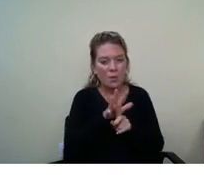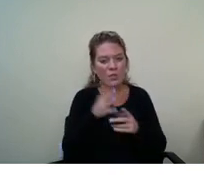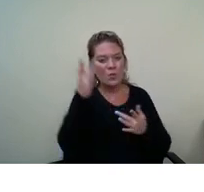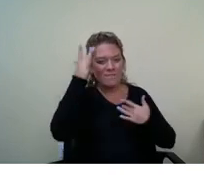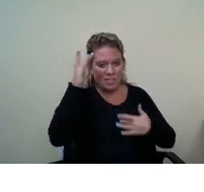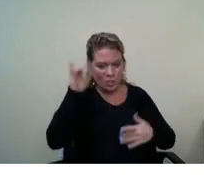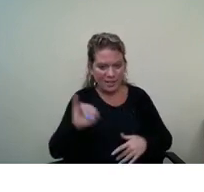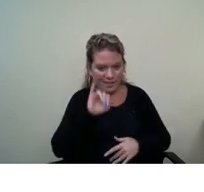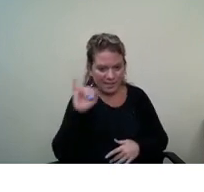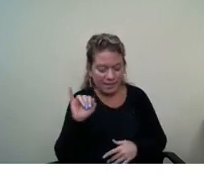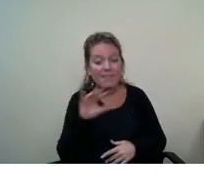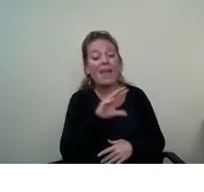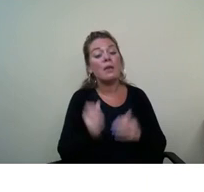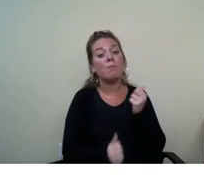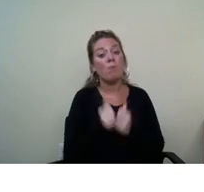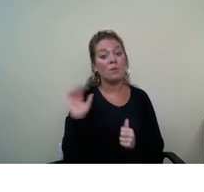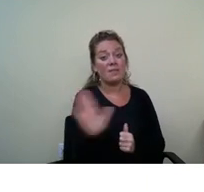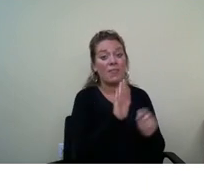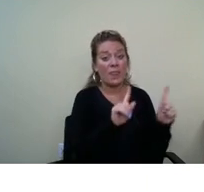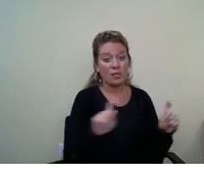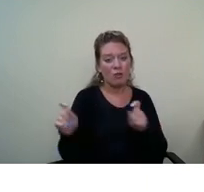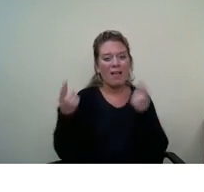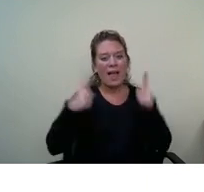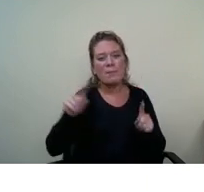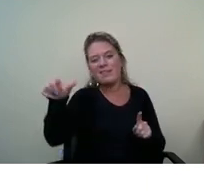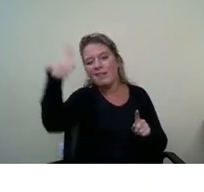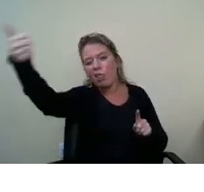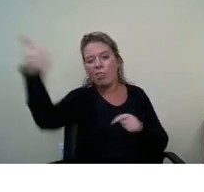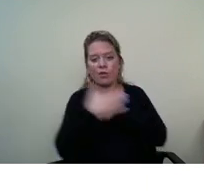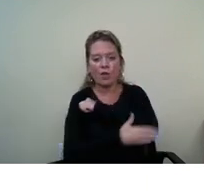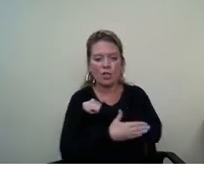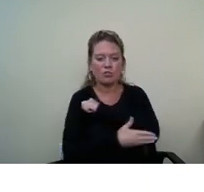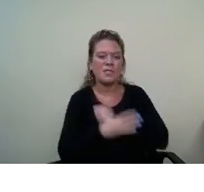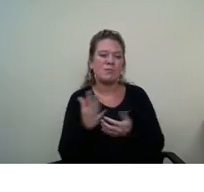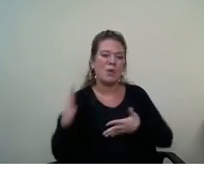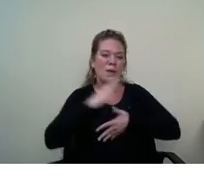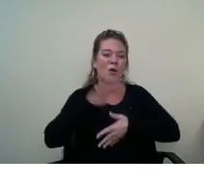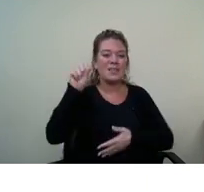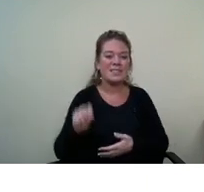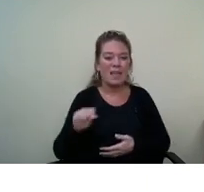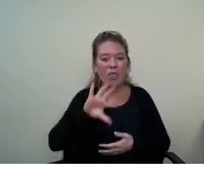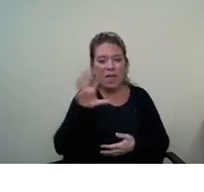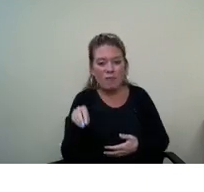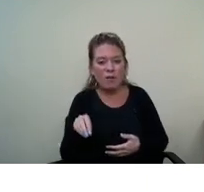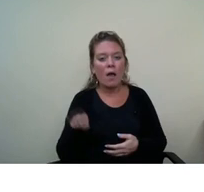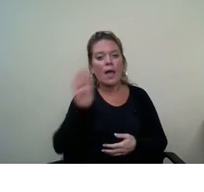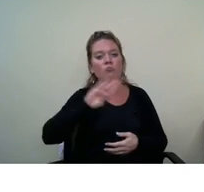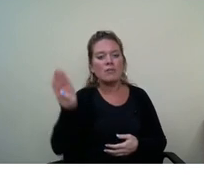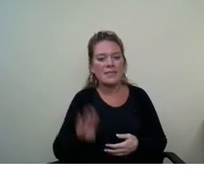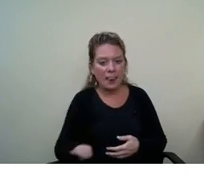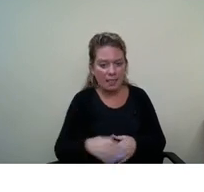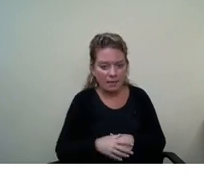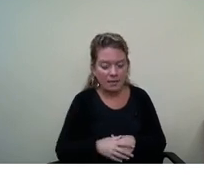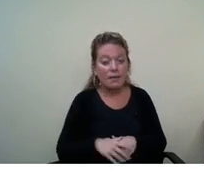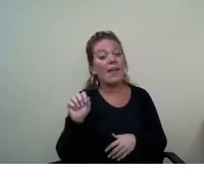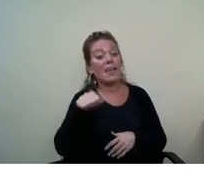infections. And most of their trial took place in other countries, primarily South Africa and Brazil. And in